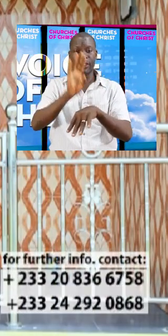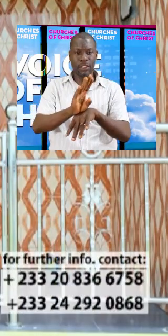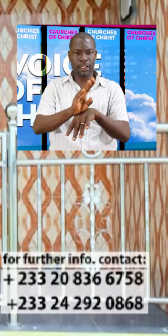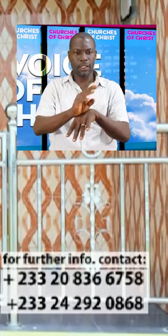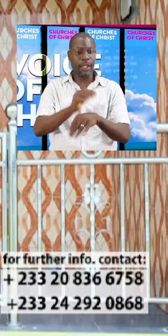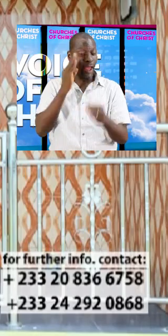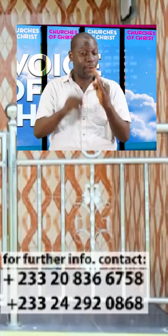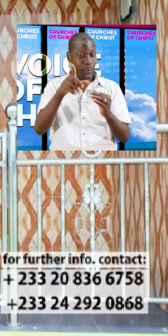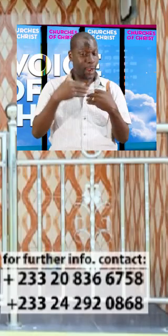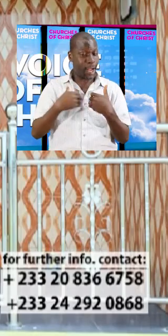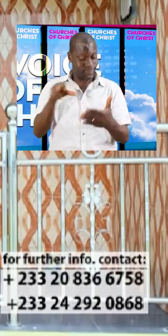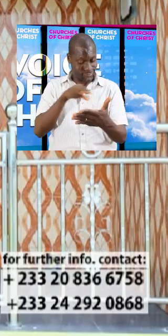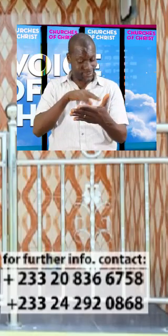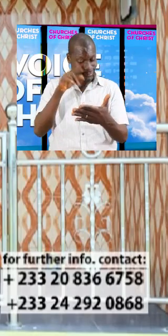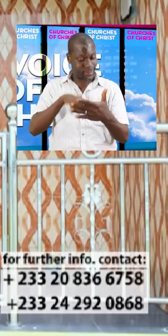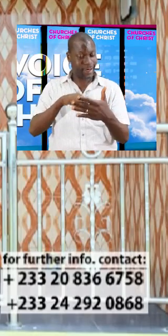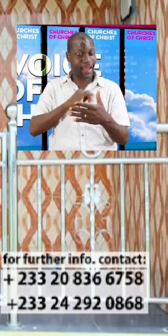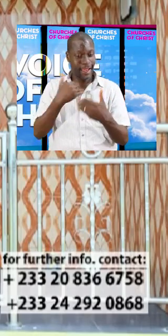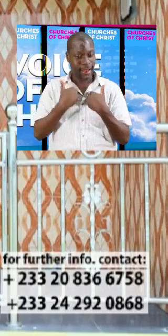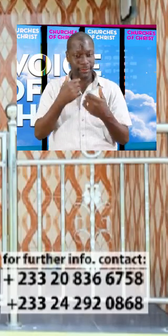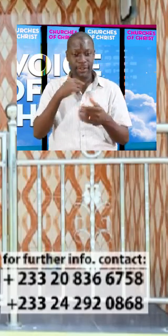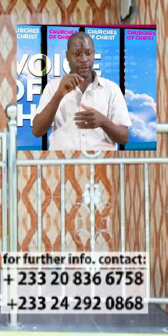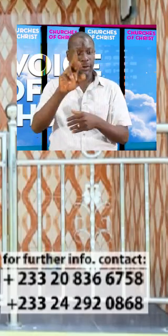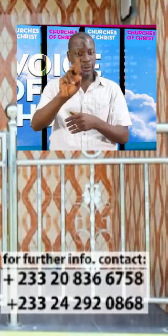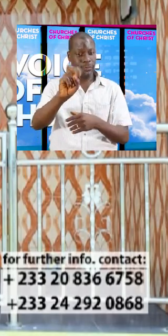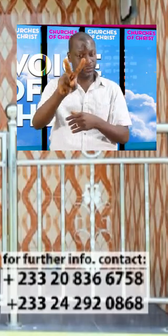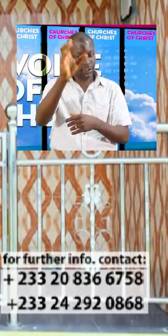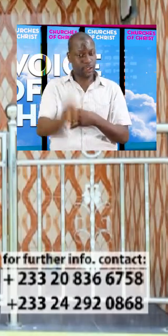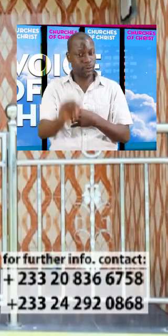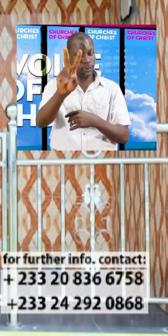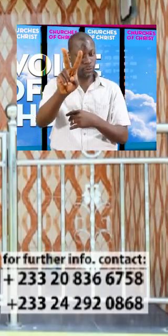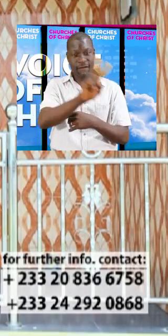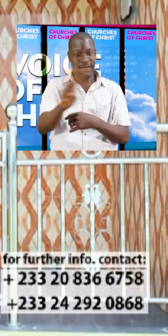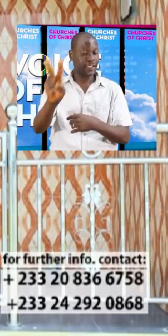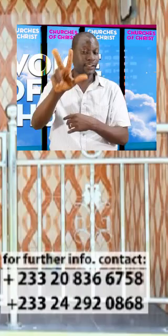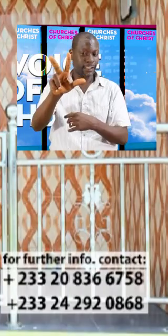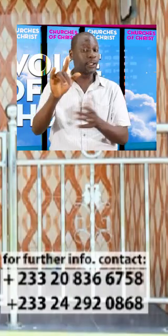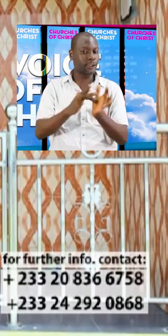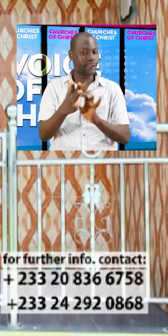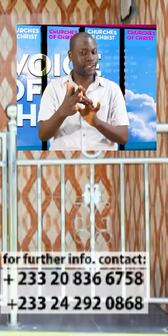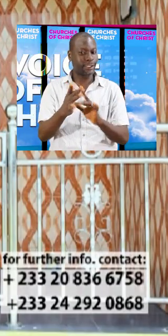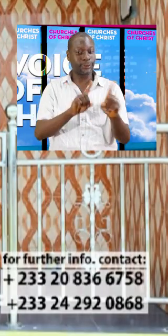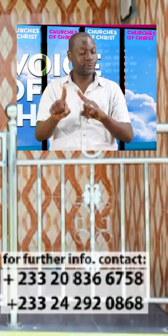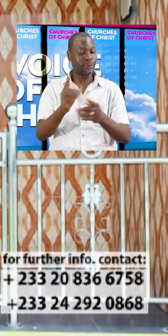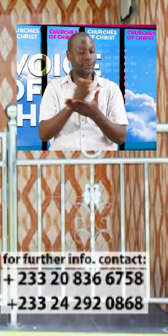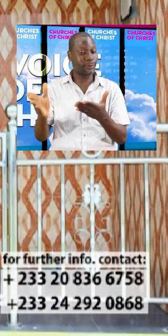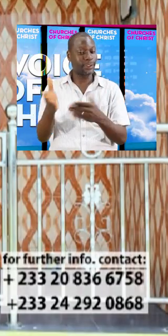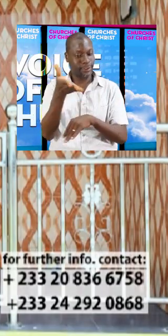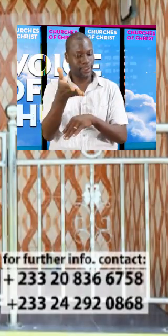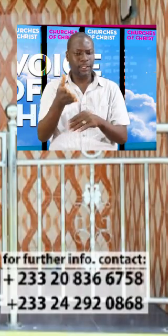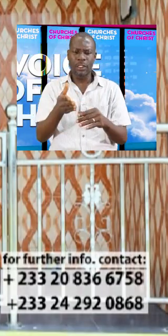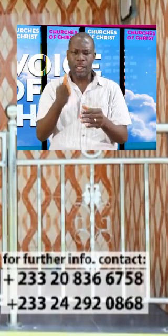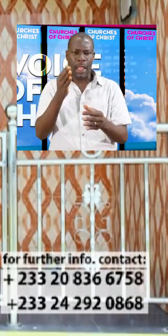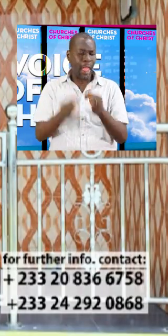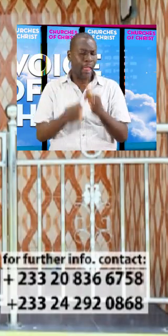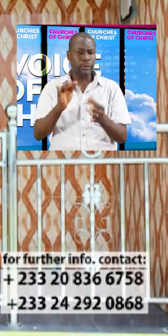a wakenkan sabe ya me kan ya revelations 2 and 3 ade a yesu eyo ye ne say obekasem bi